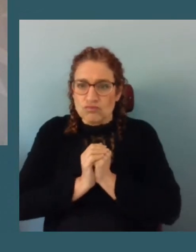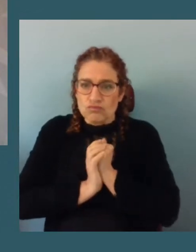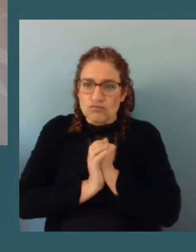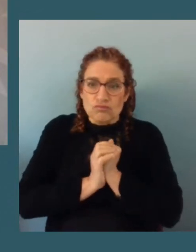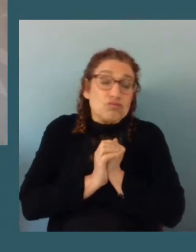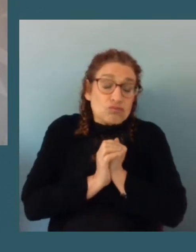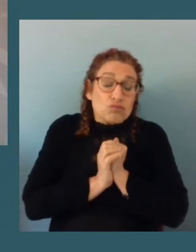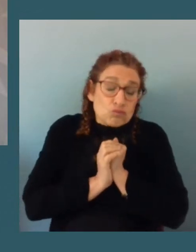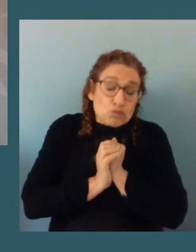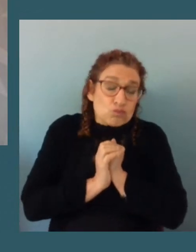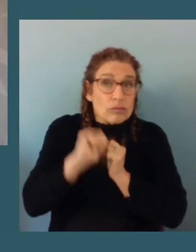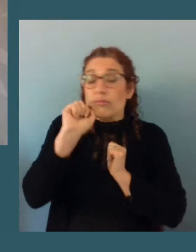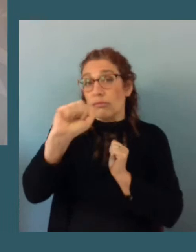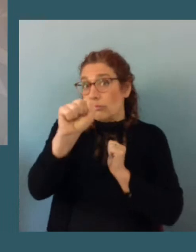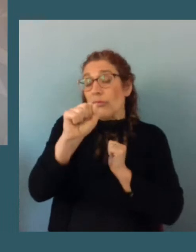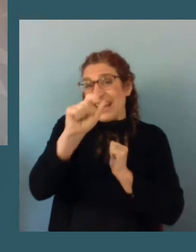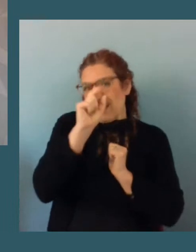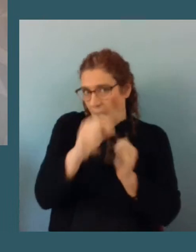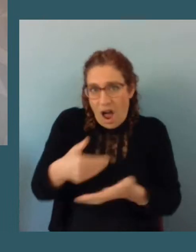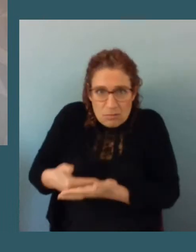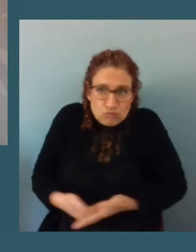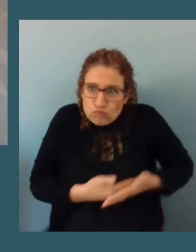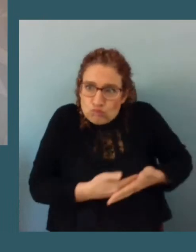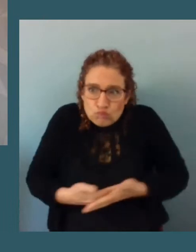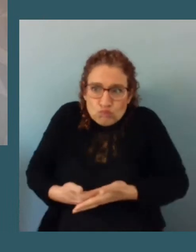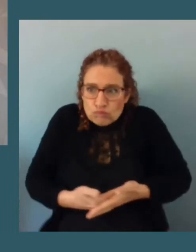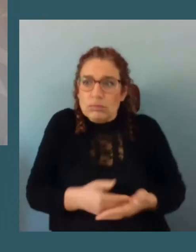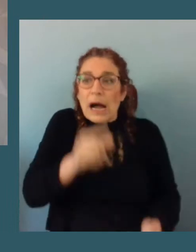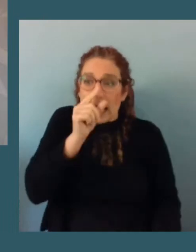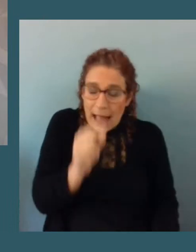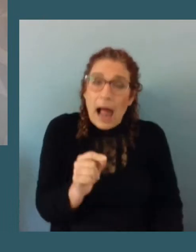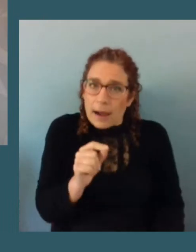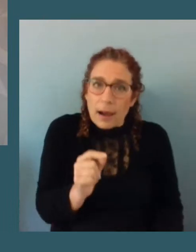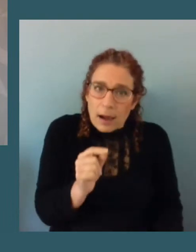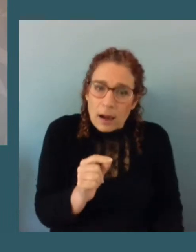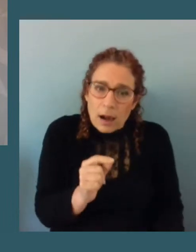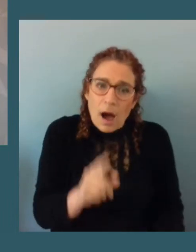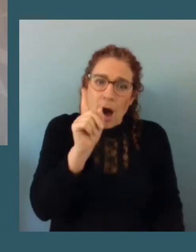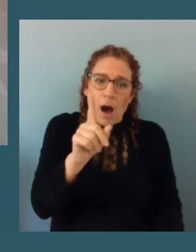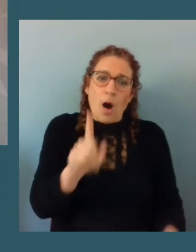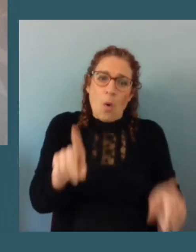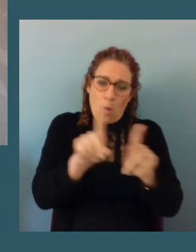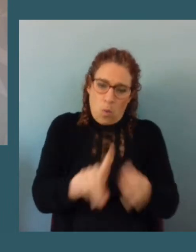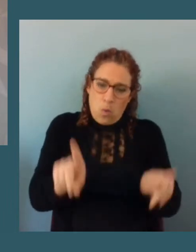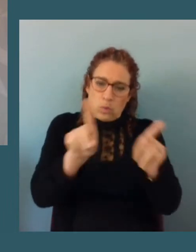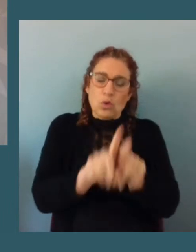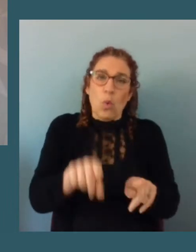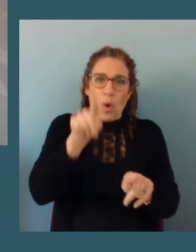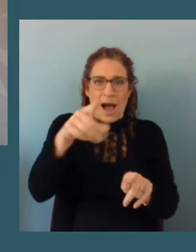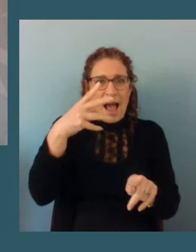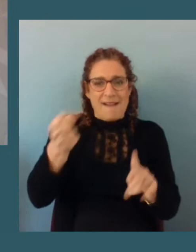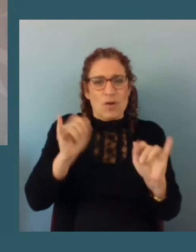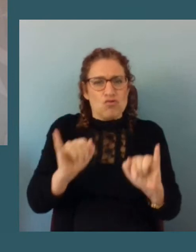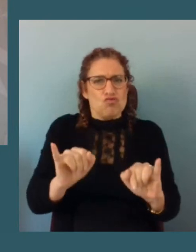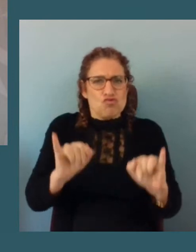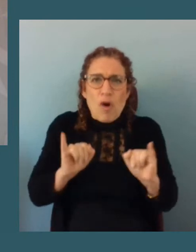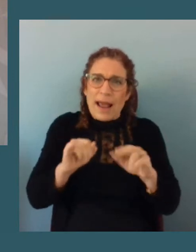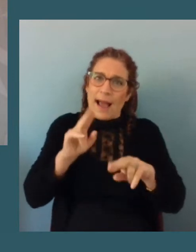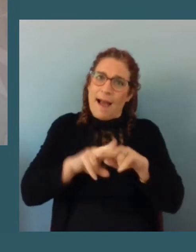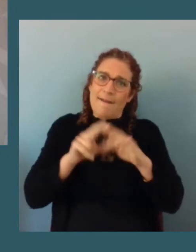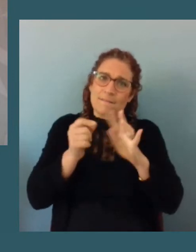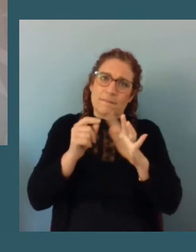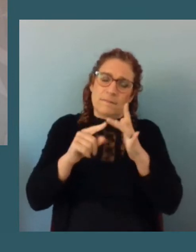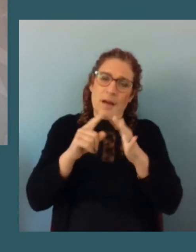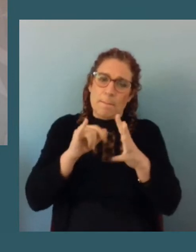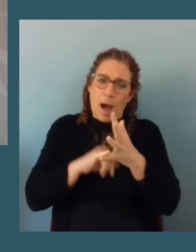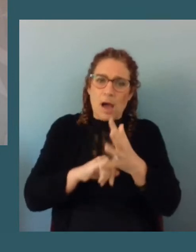present very early on. Just to also think there's also a concept of chronic FPIES, and there's huge debate about